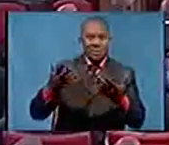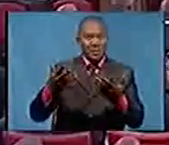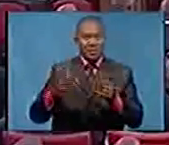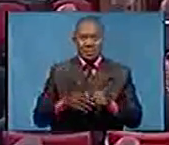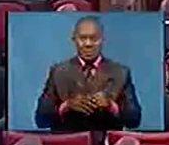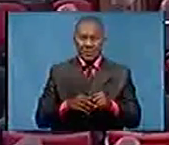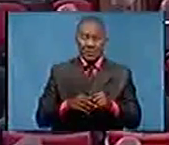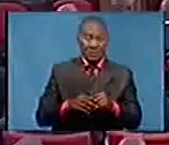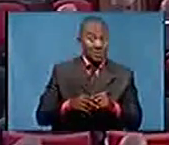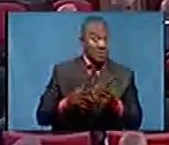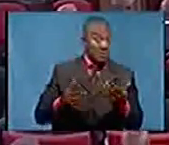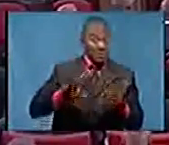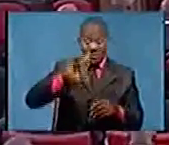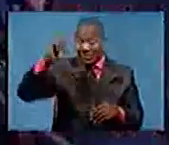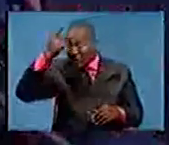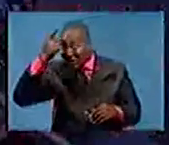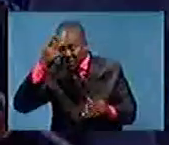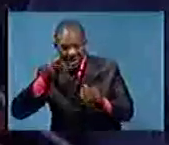gallantry.